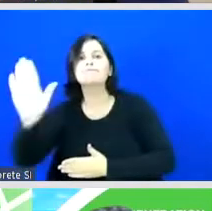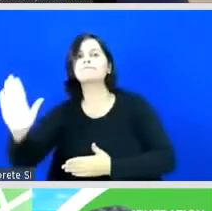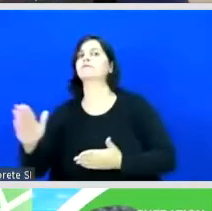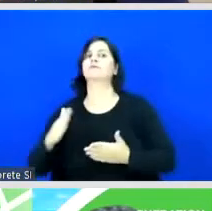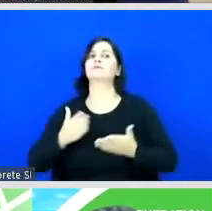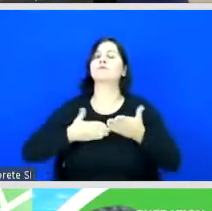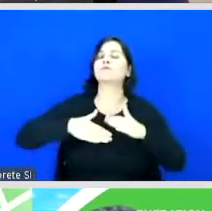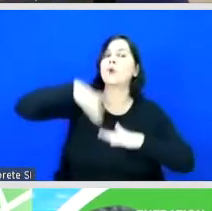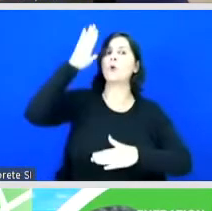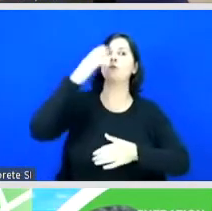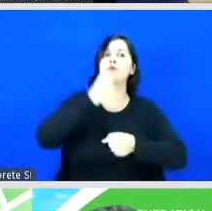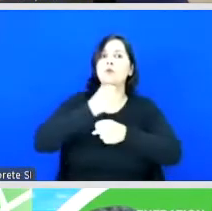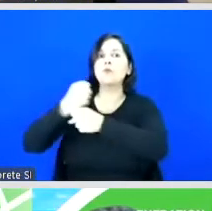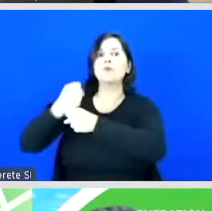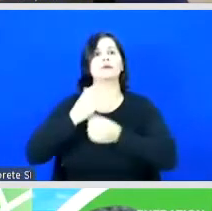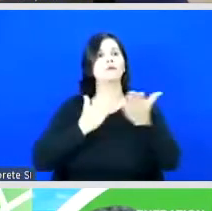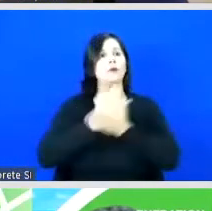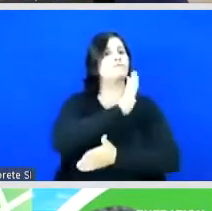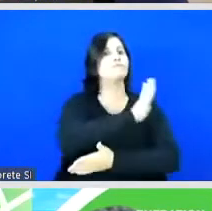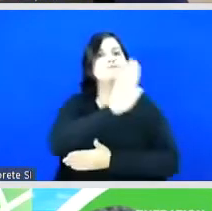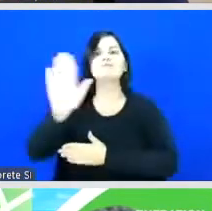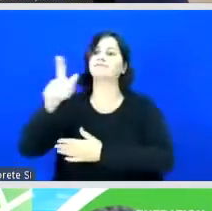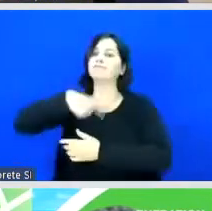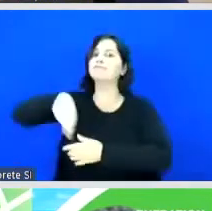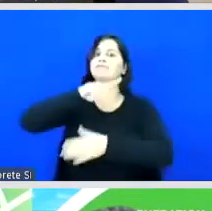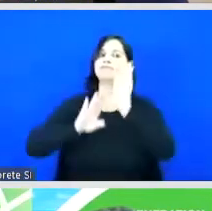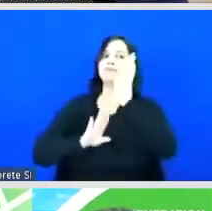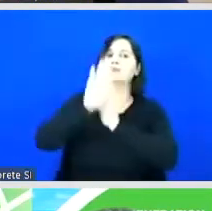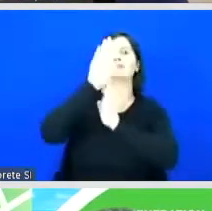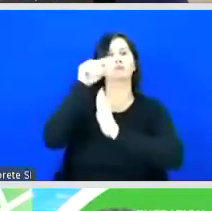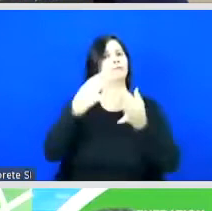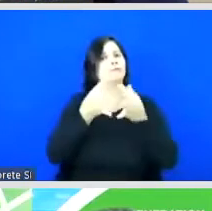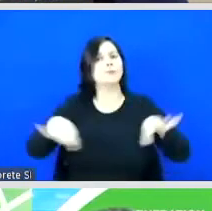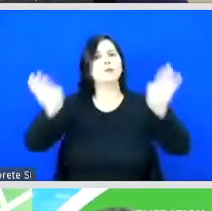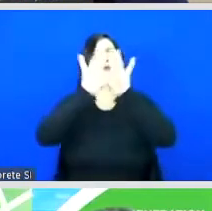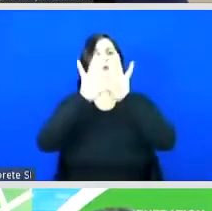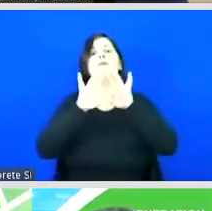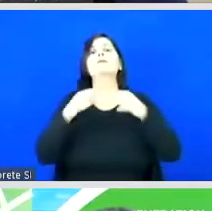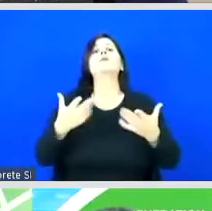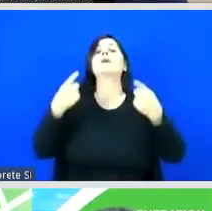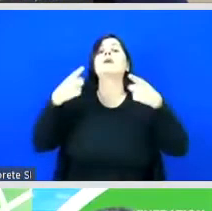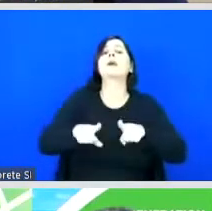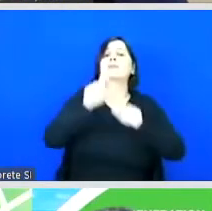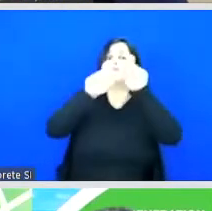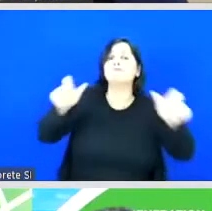is happening to women and youth here. And that is also what we in the Swedish